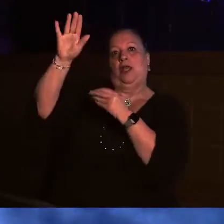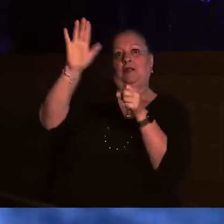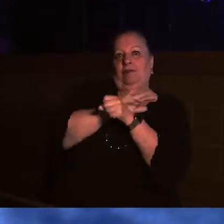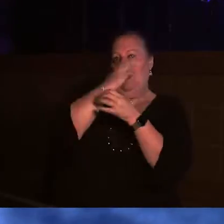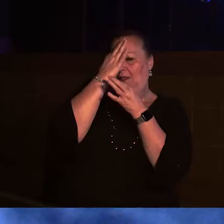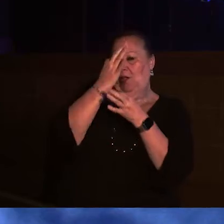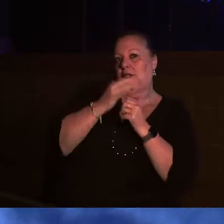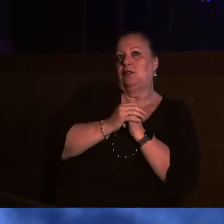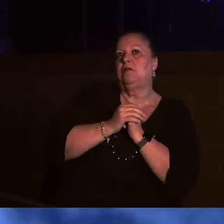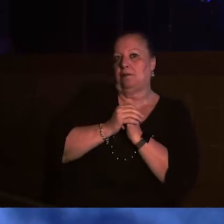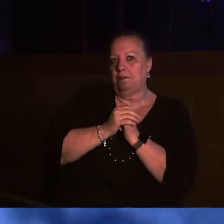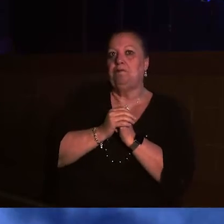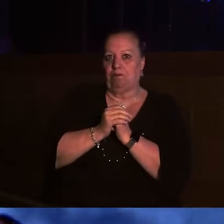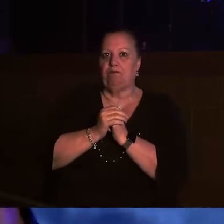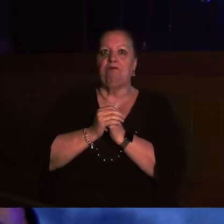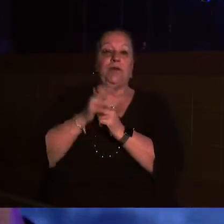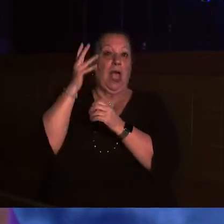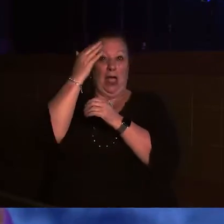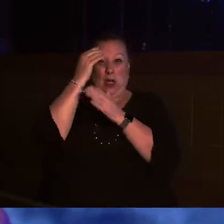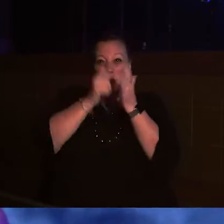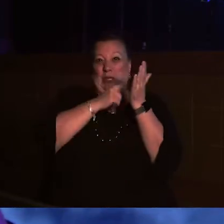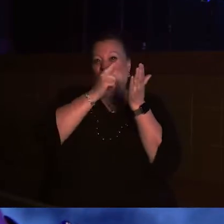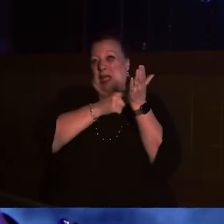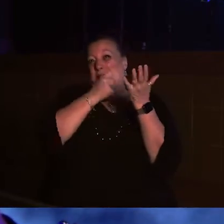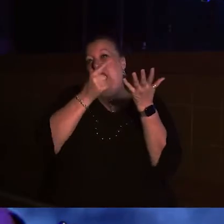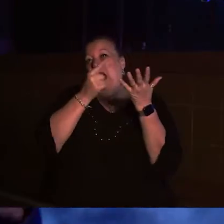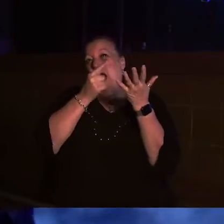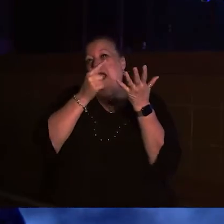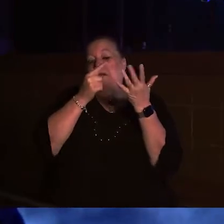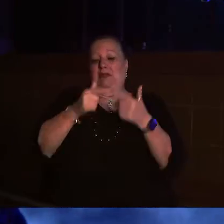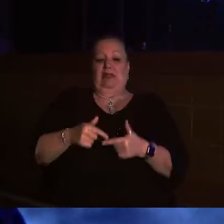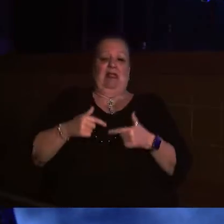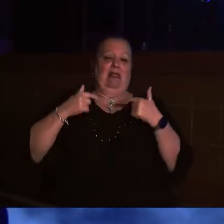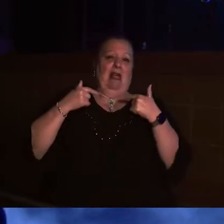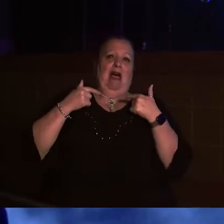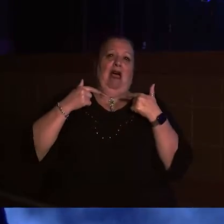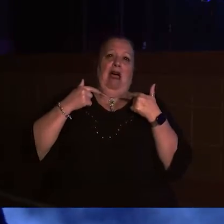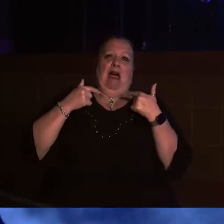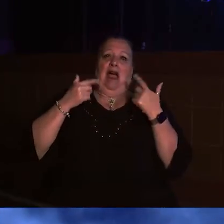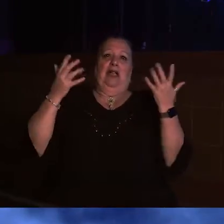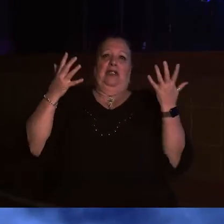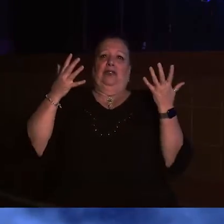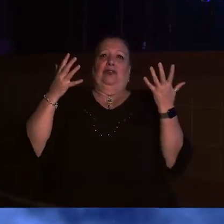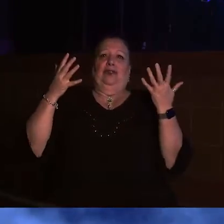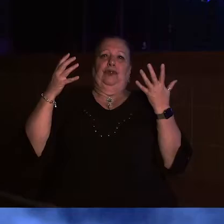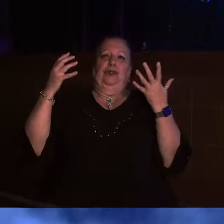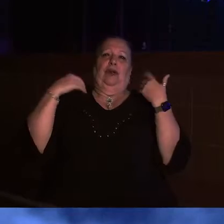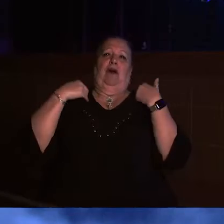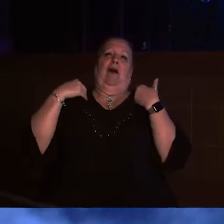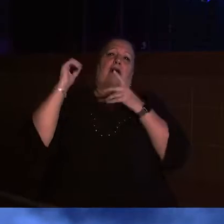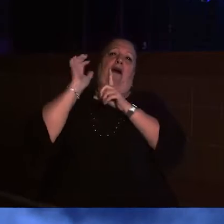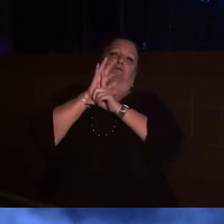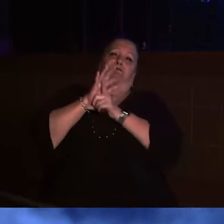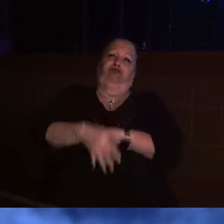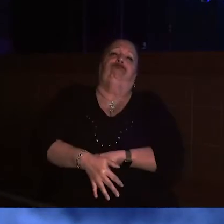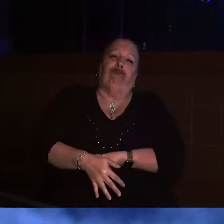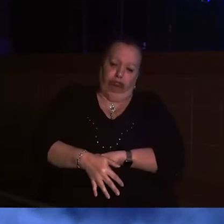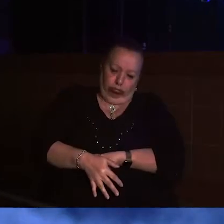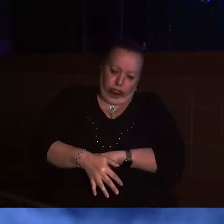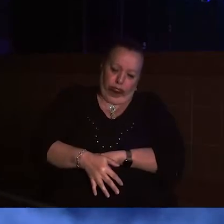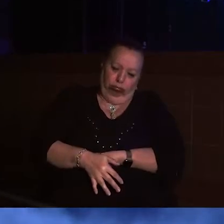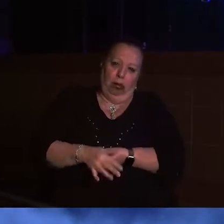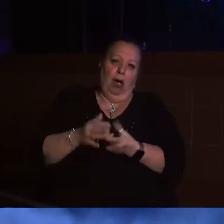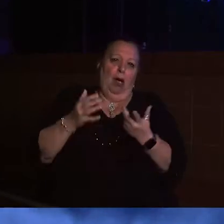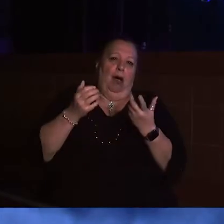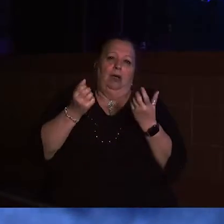faithfulness. Listen, I know sometimes that life can just come along and knock the breath out of you. It can knock the breath